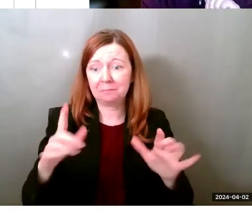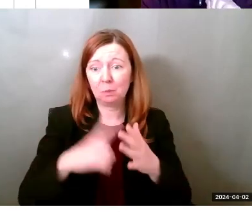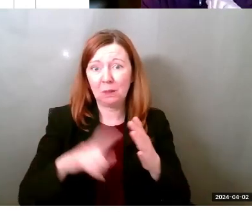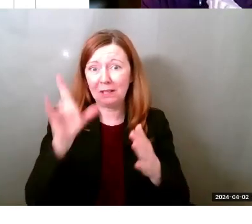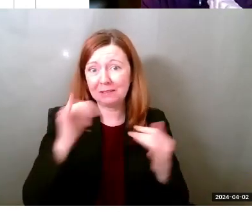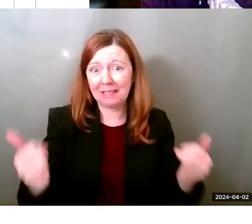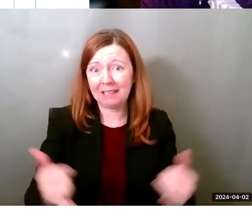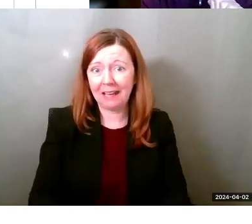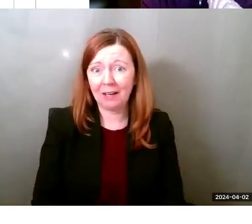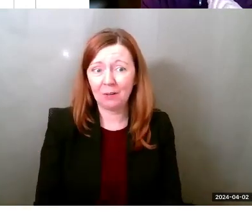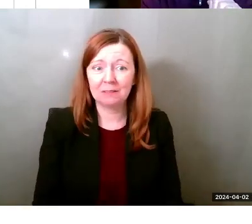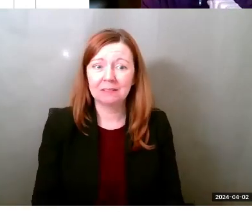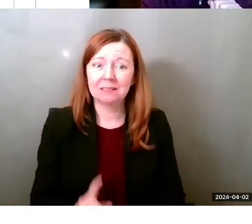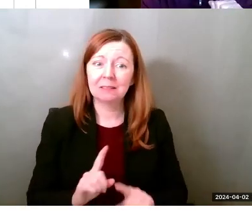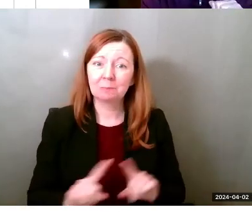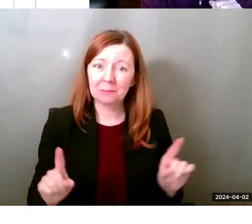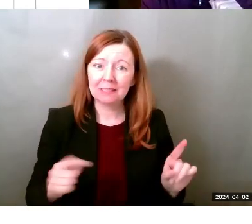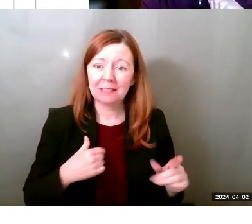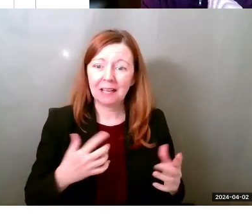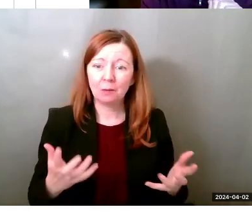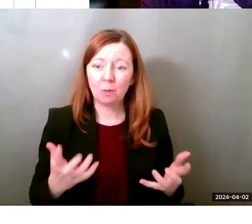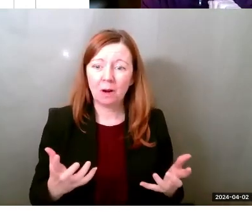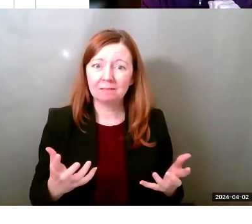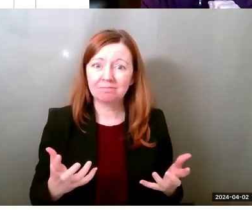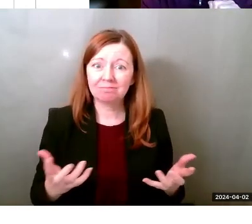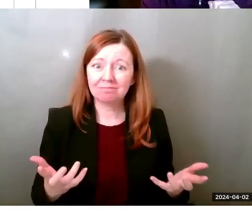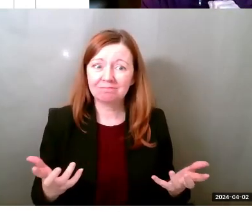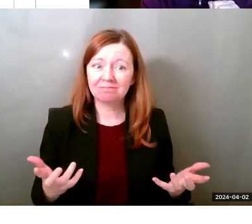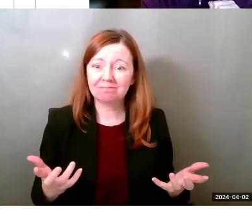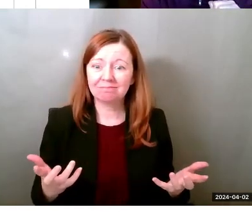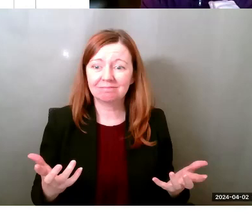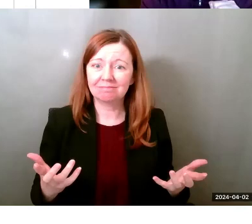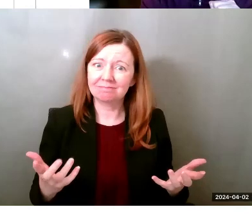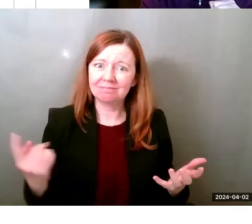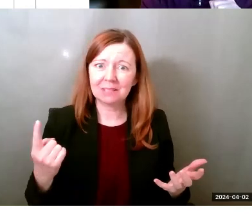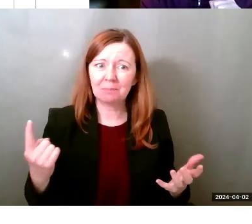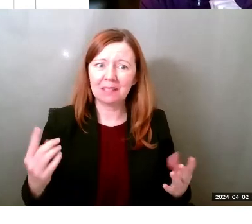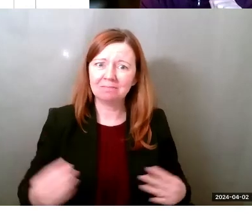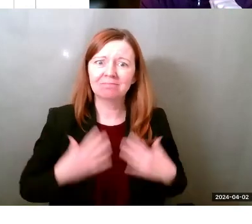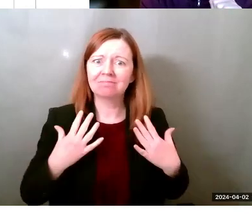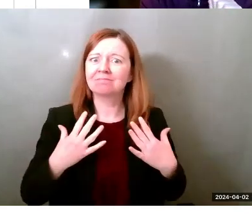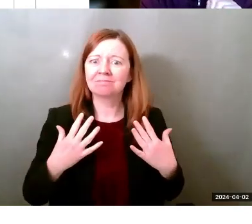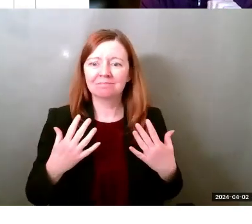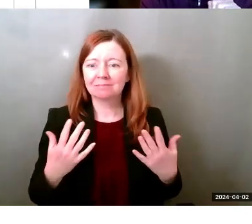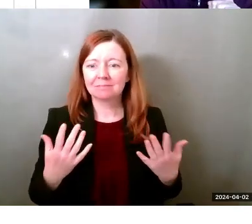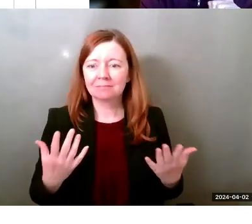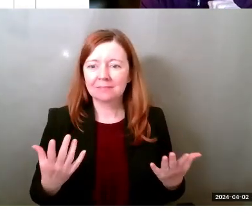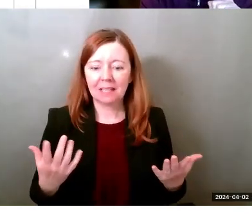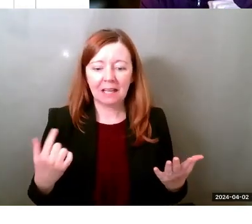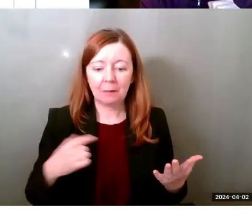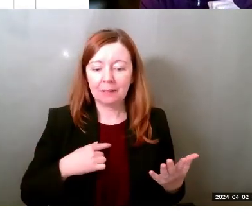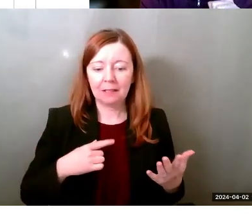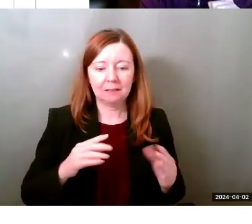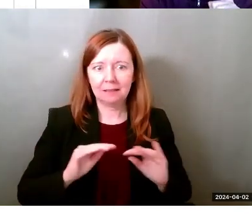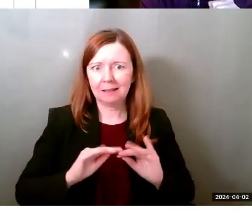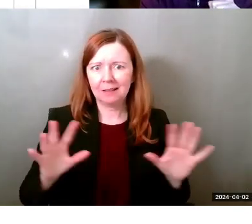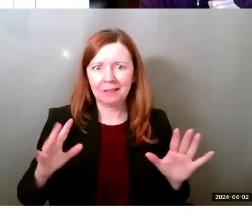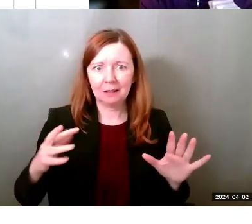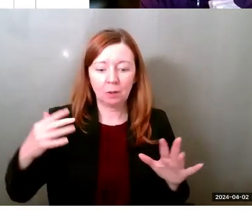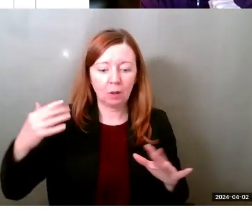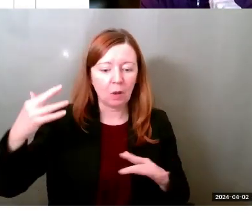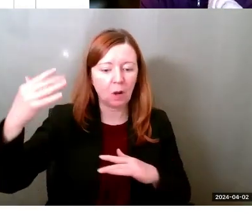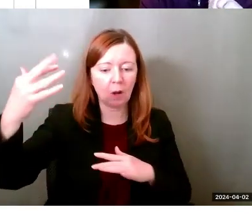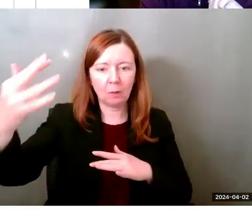is, but I would like, you know, some richness there. And, you know, clearly we're a long way away from